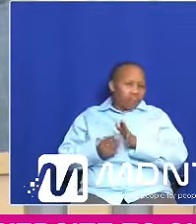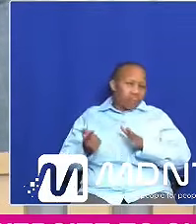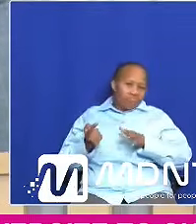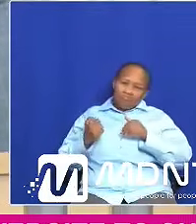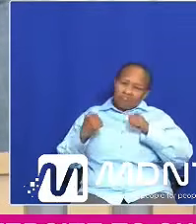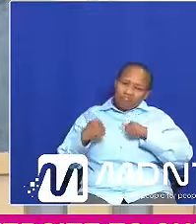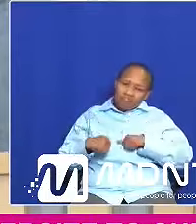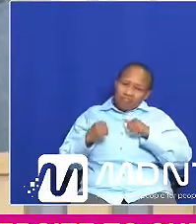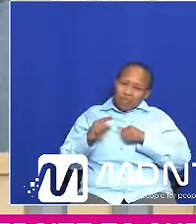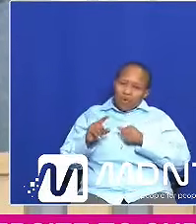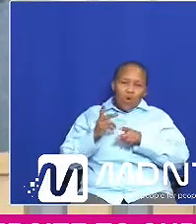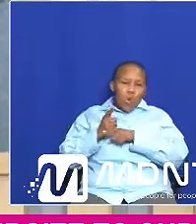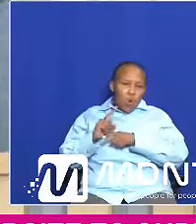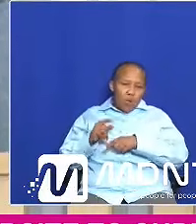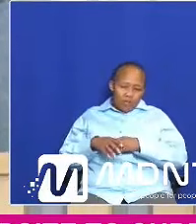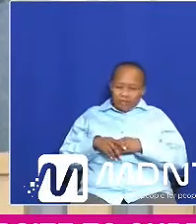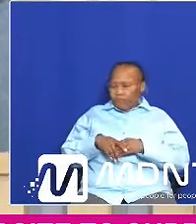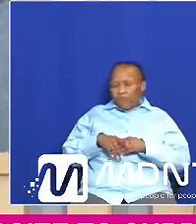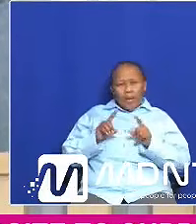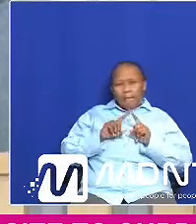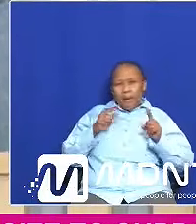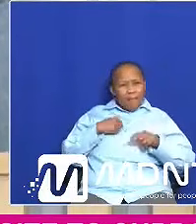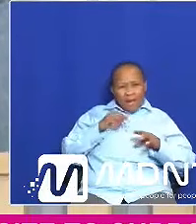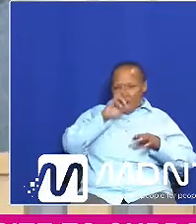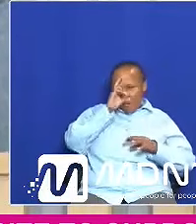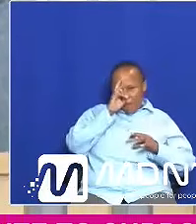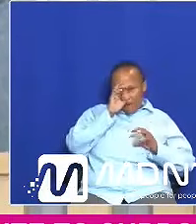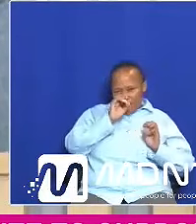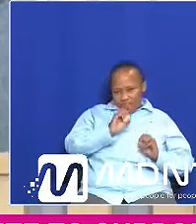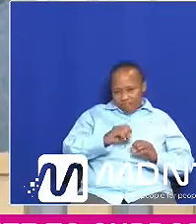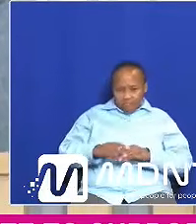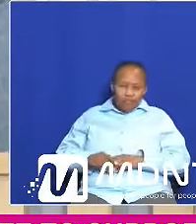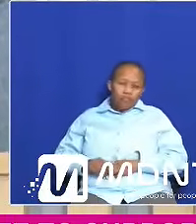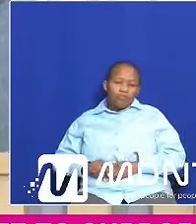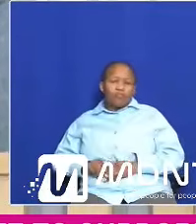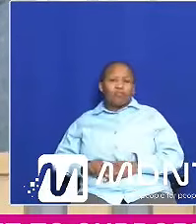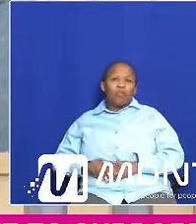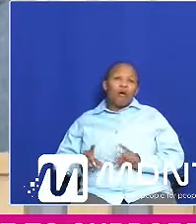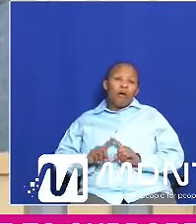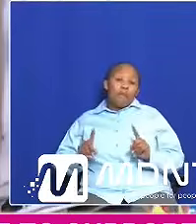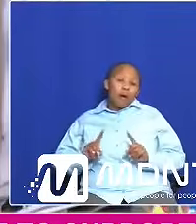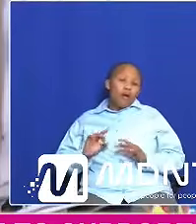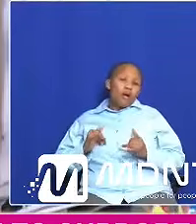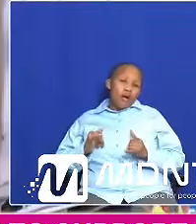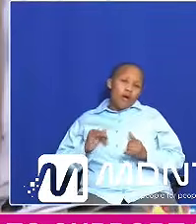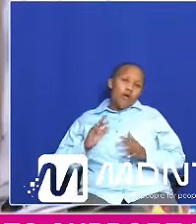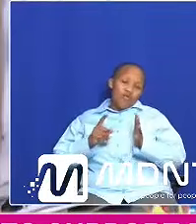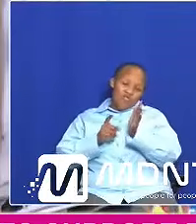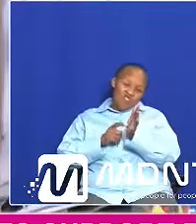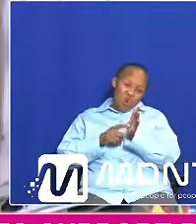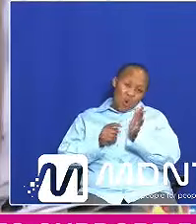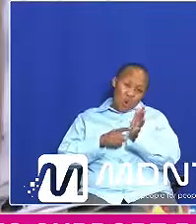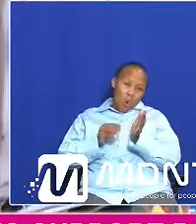remember the terms, but we should find them in the acknowledgement of debt, I think. The terms of the... Yes, I think they are